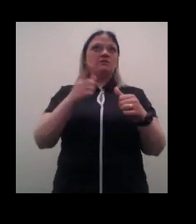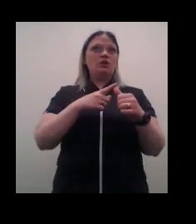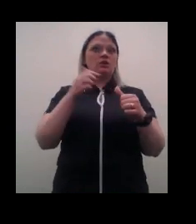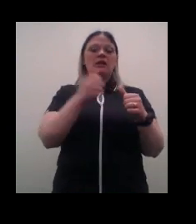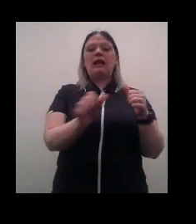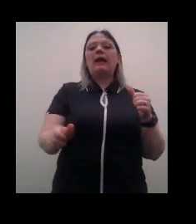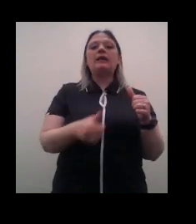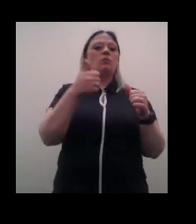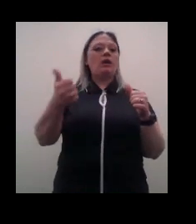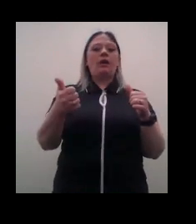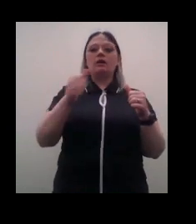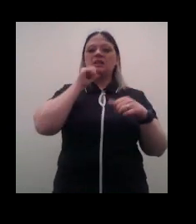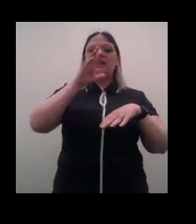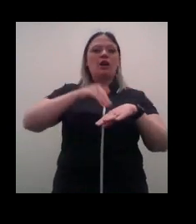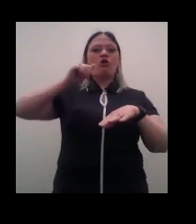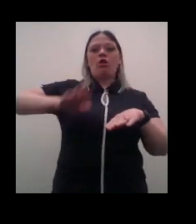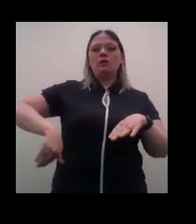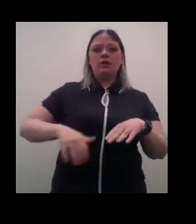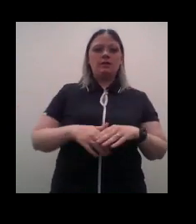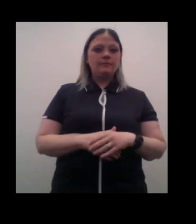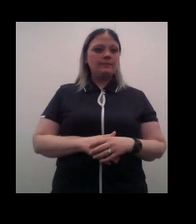anyone else I have not called upon?